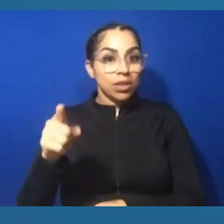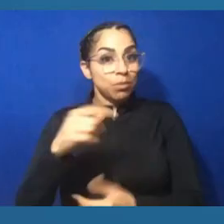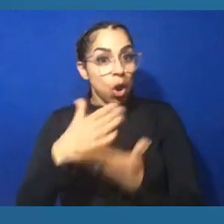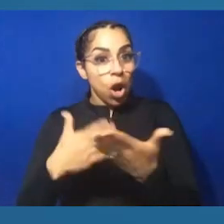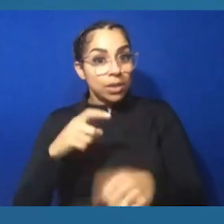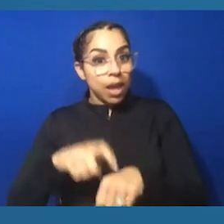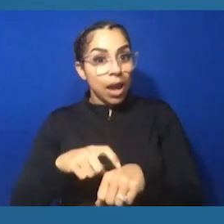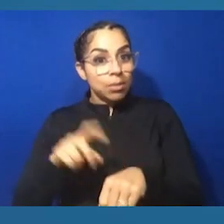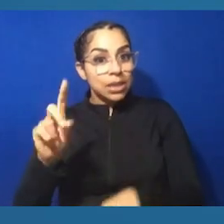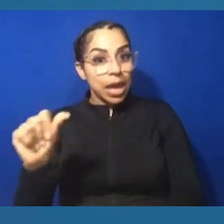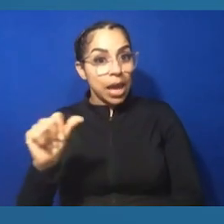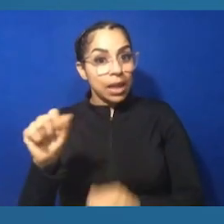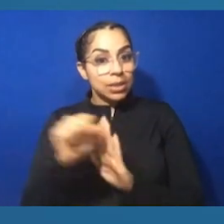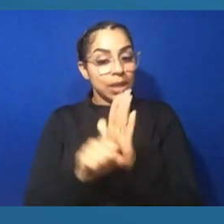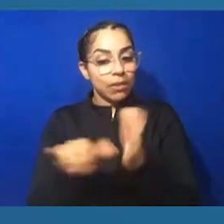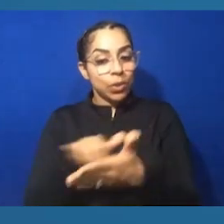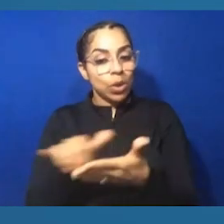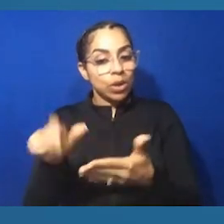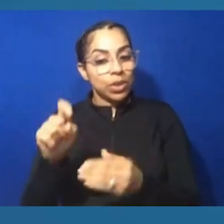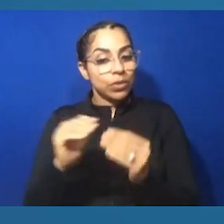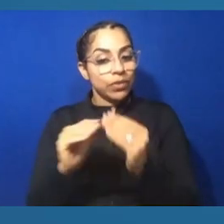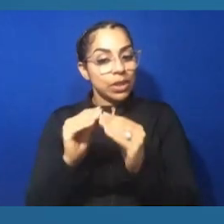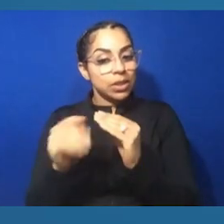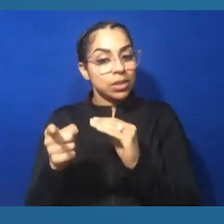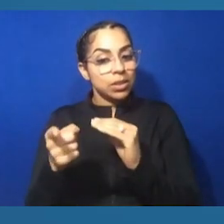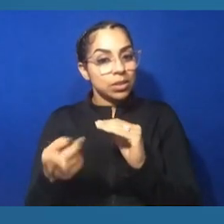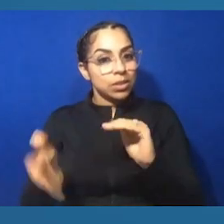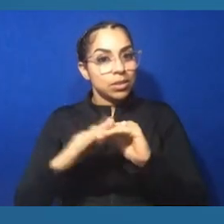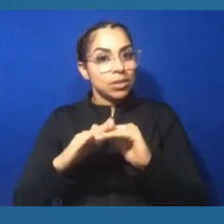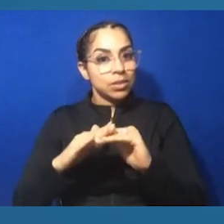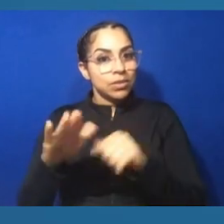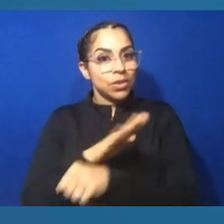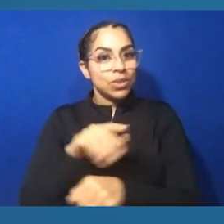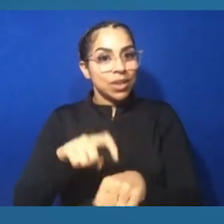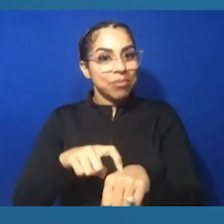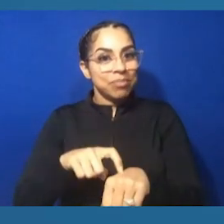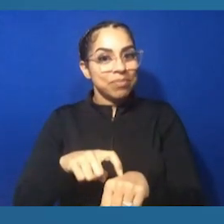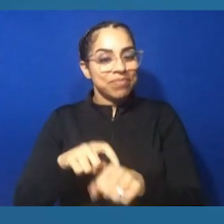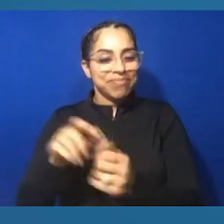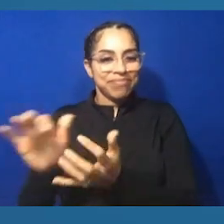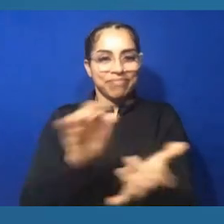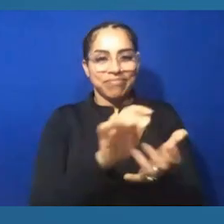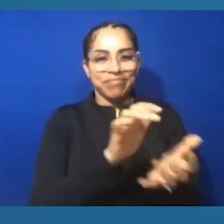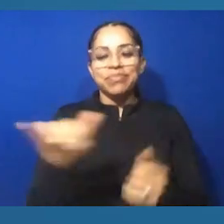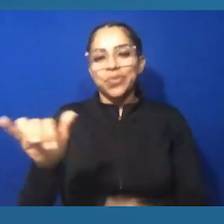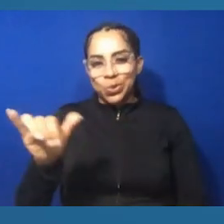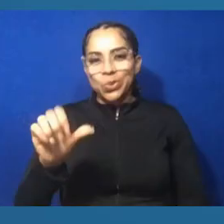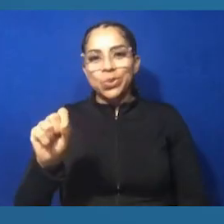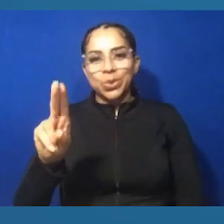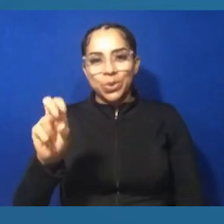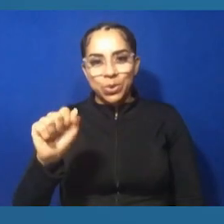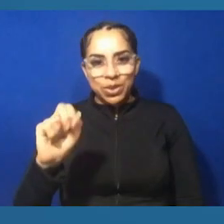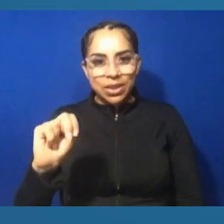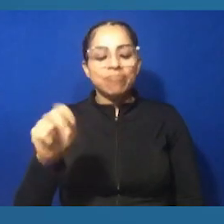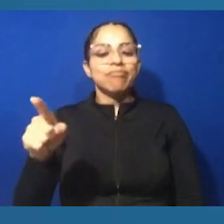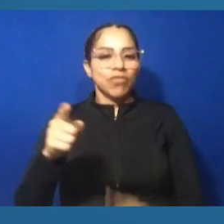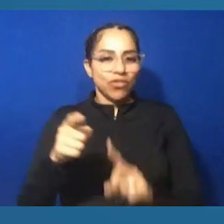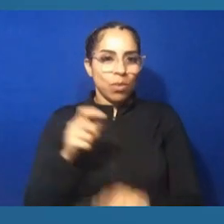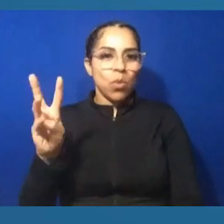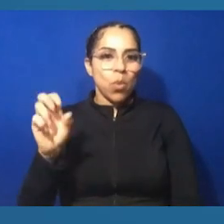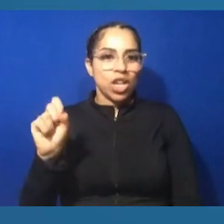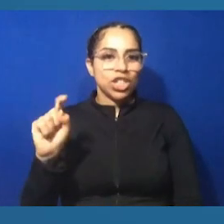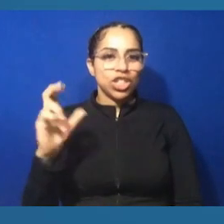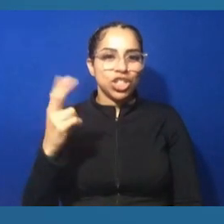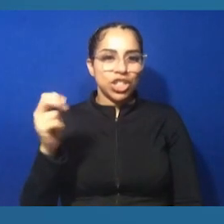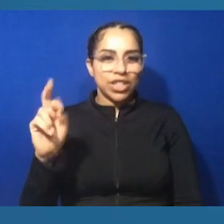New York, and we need to fix that. But also Susan Kachesi, who's here from Westchester, and